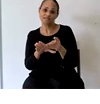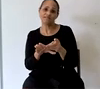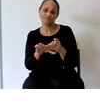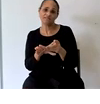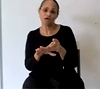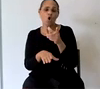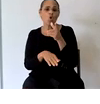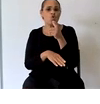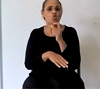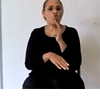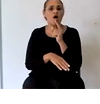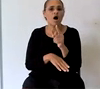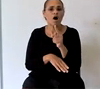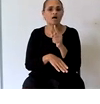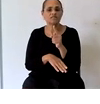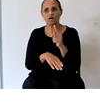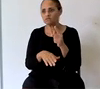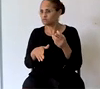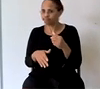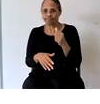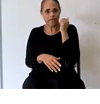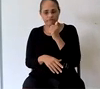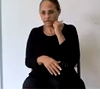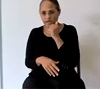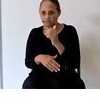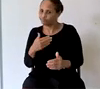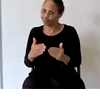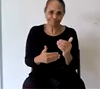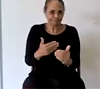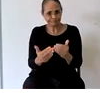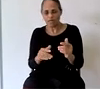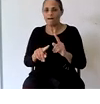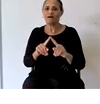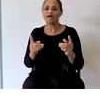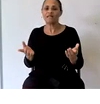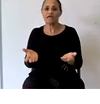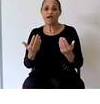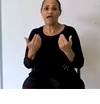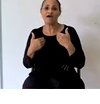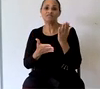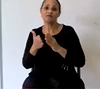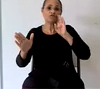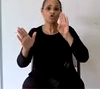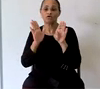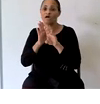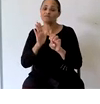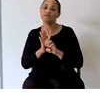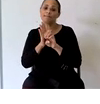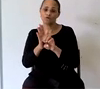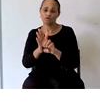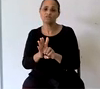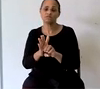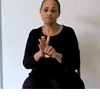who are just leading their everyday life. So here I have some photos of some of the examples that I've